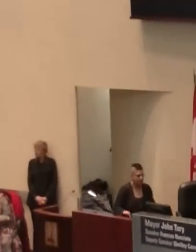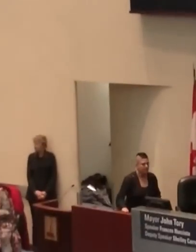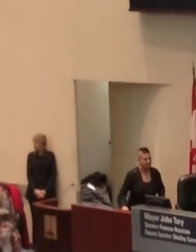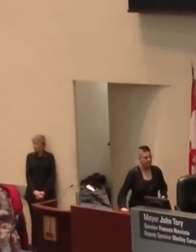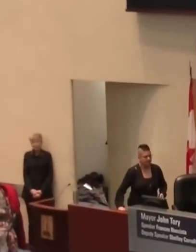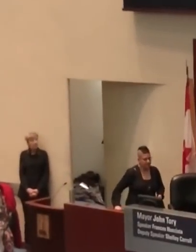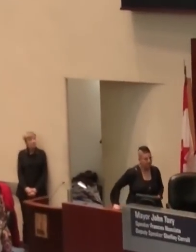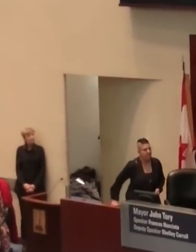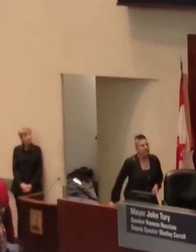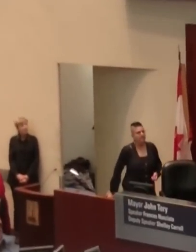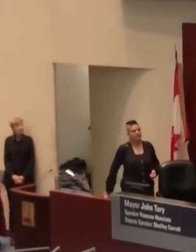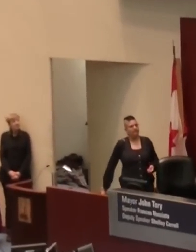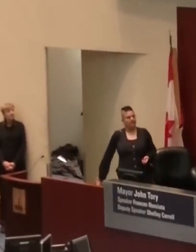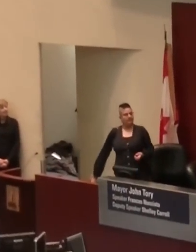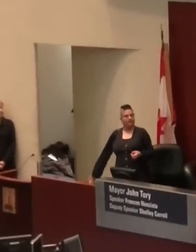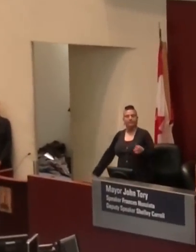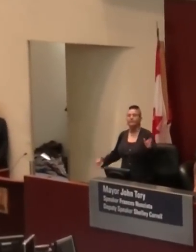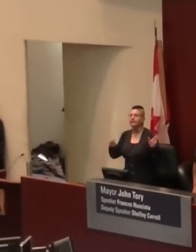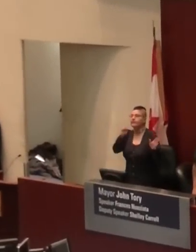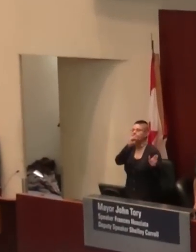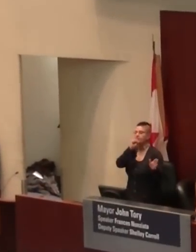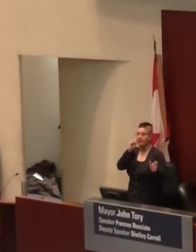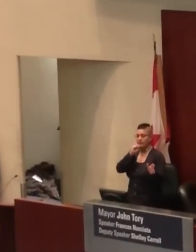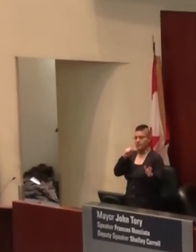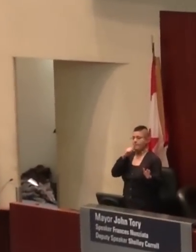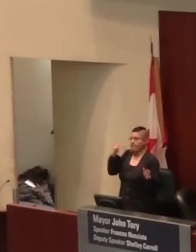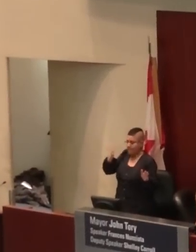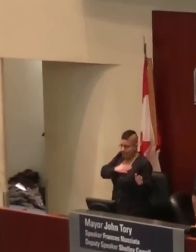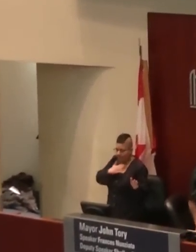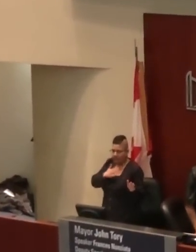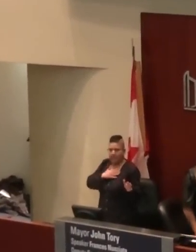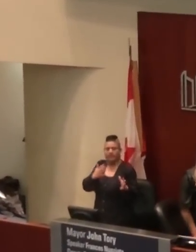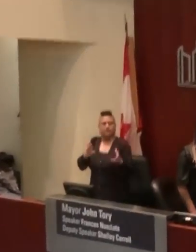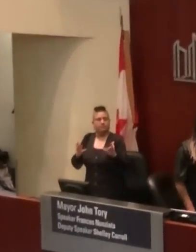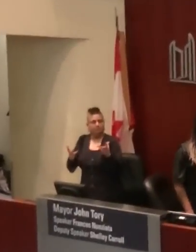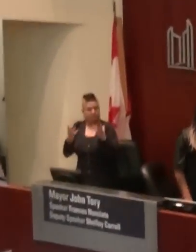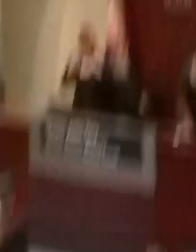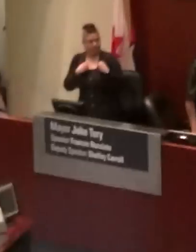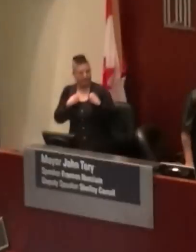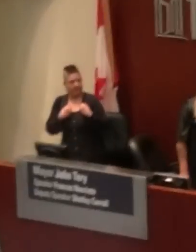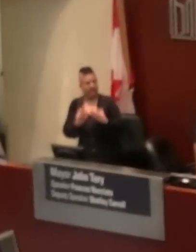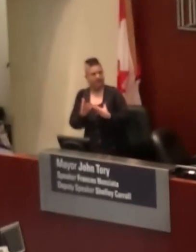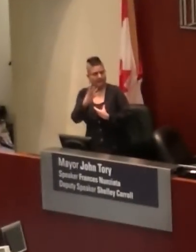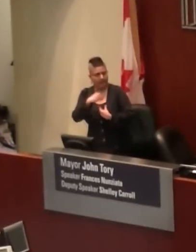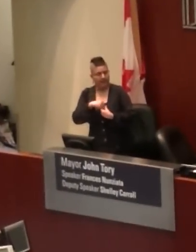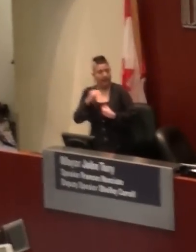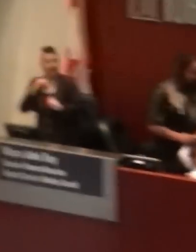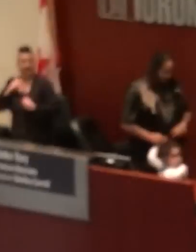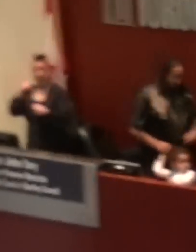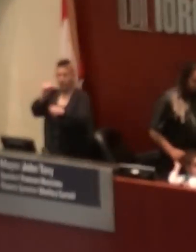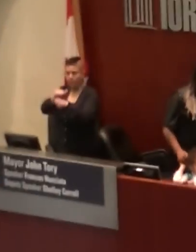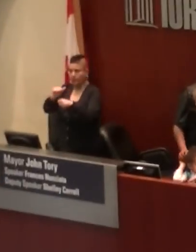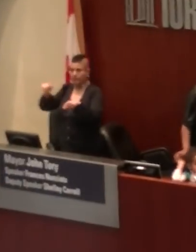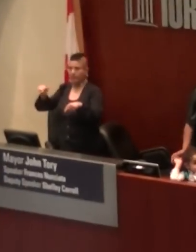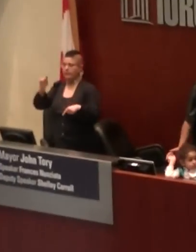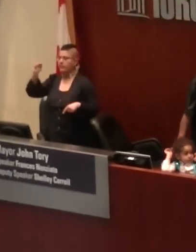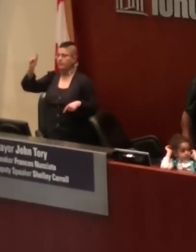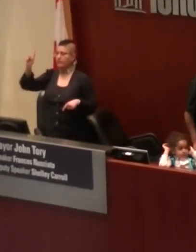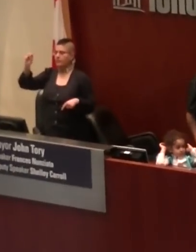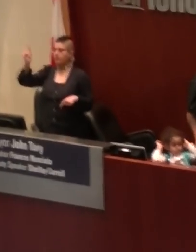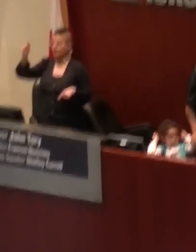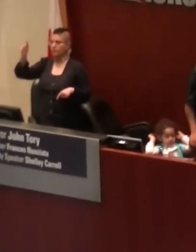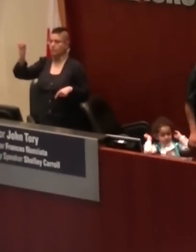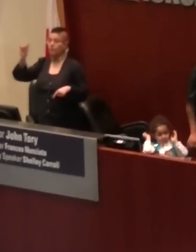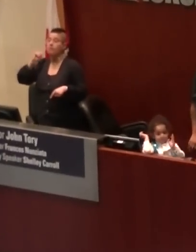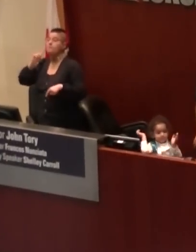So we're very thankful to receive and accept this award for our work here in Toronto, the land of the Mississaugas